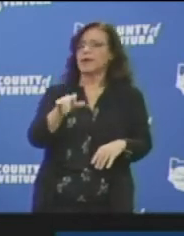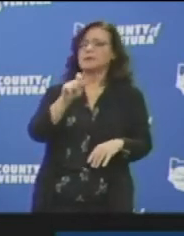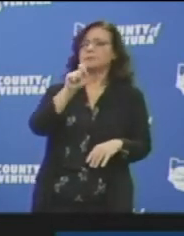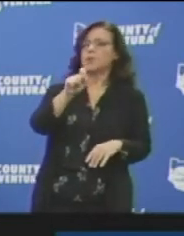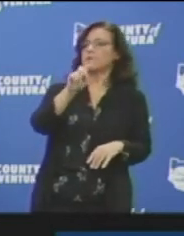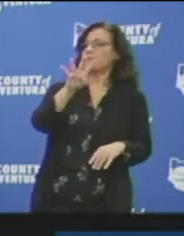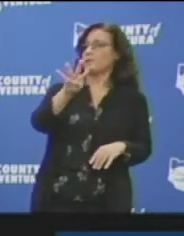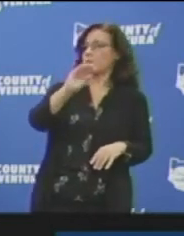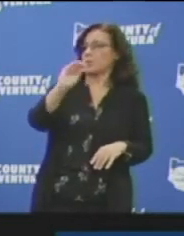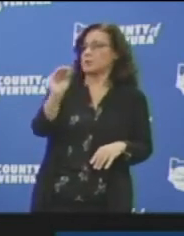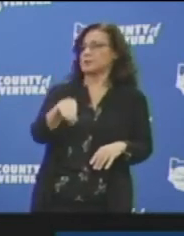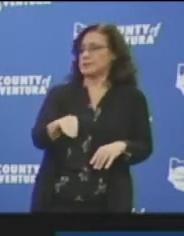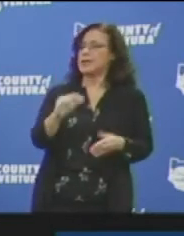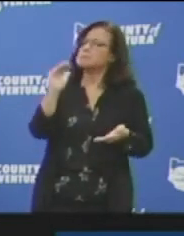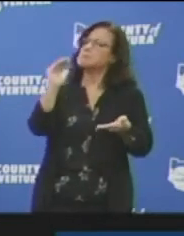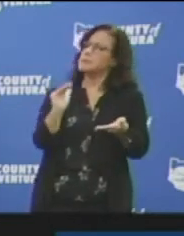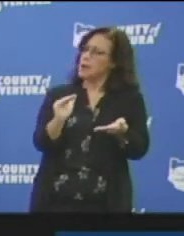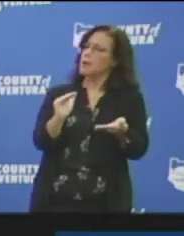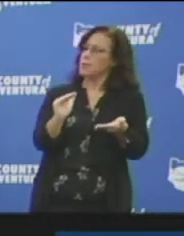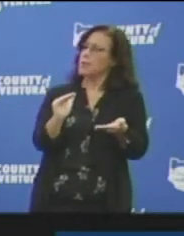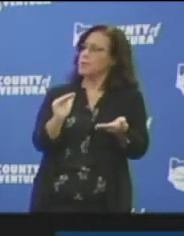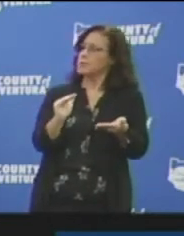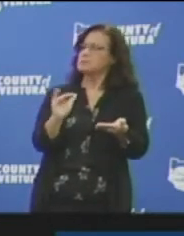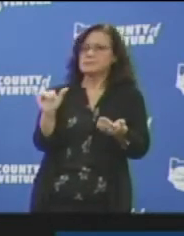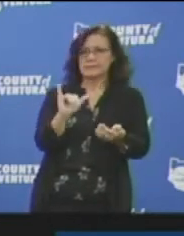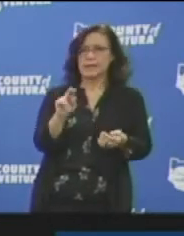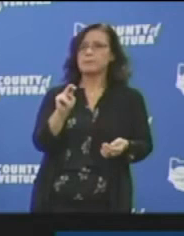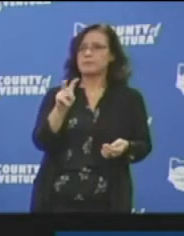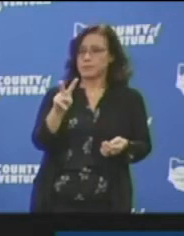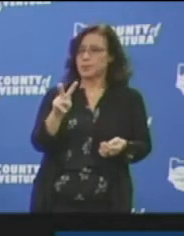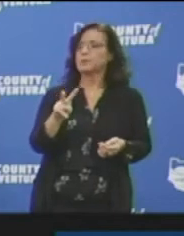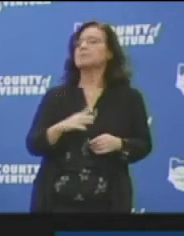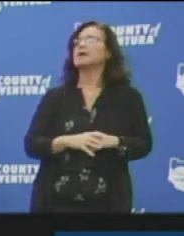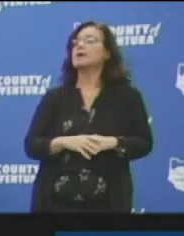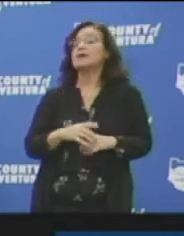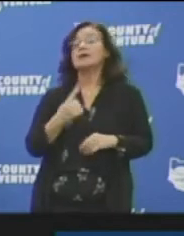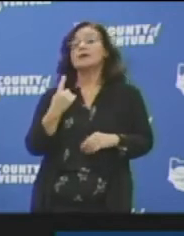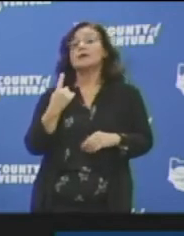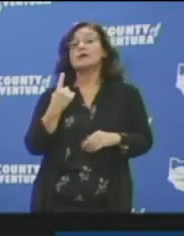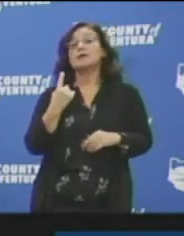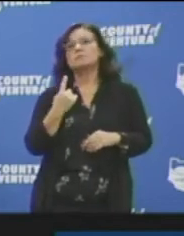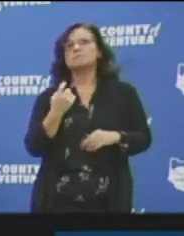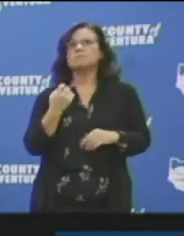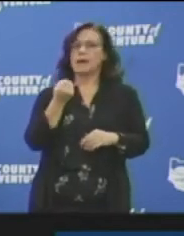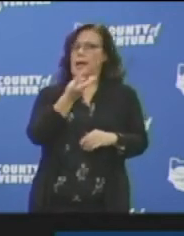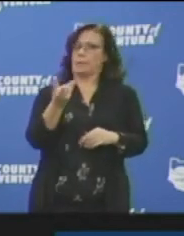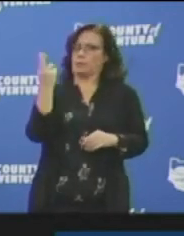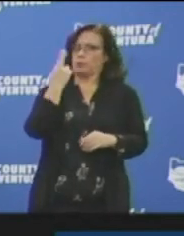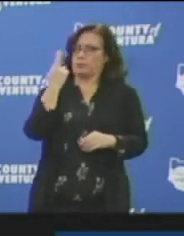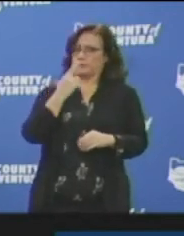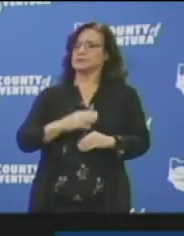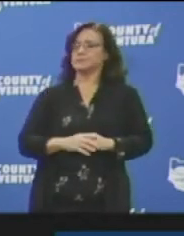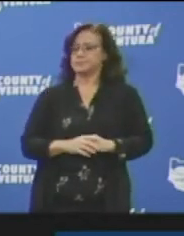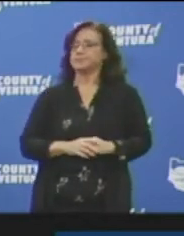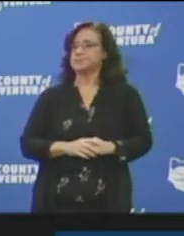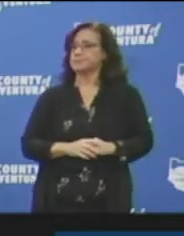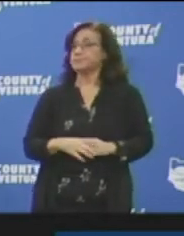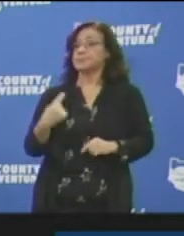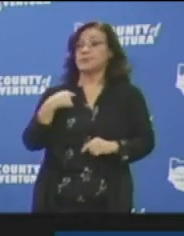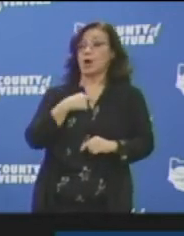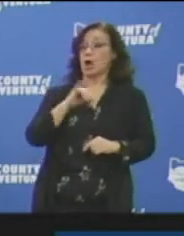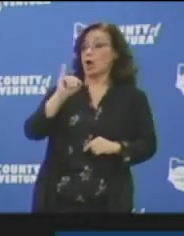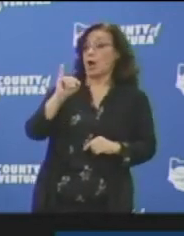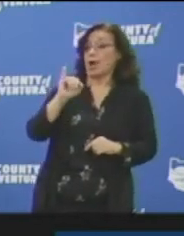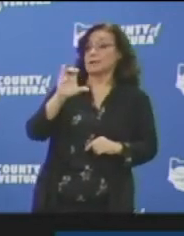probably 2 reasons for this. One, and I'll be introducing someone who's playing a pivotal role in this next, our ICU